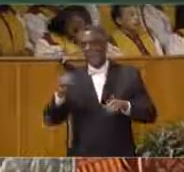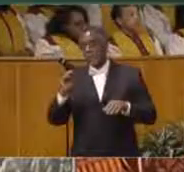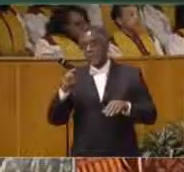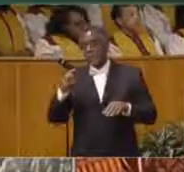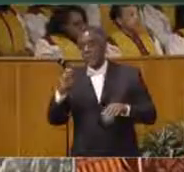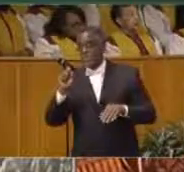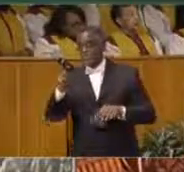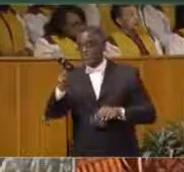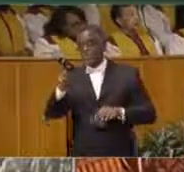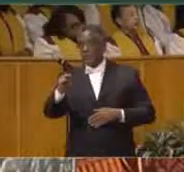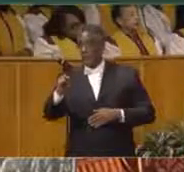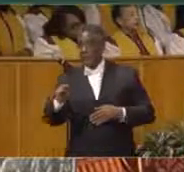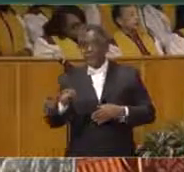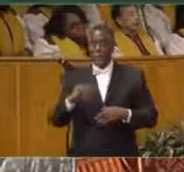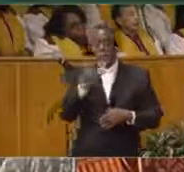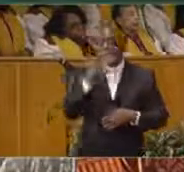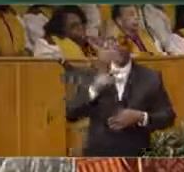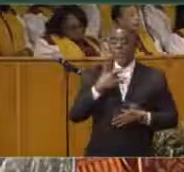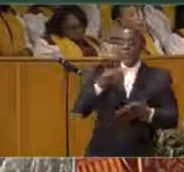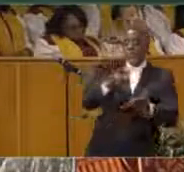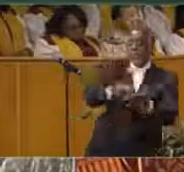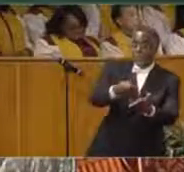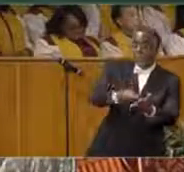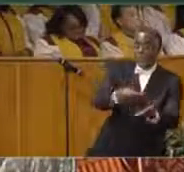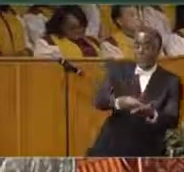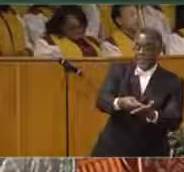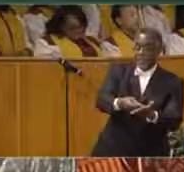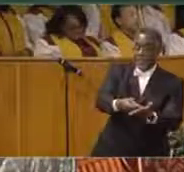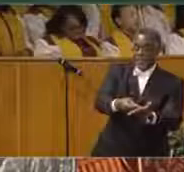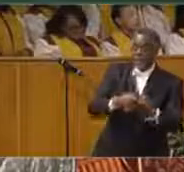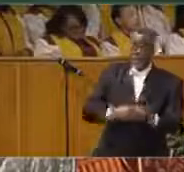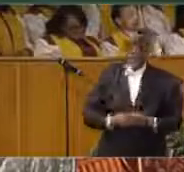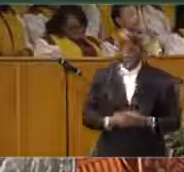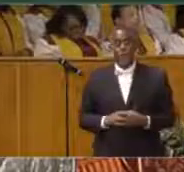commissions, birthday money,